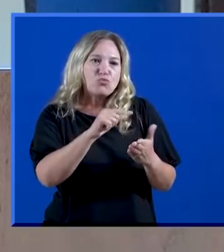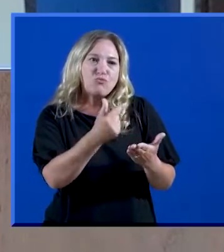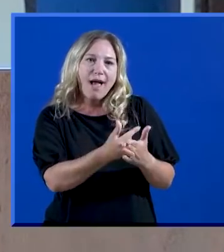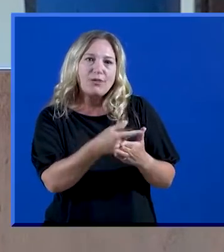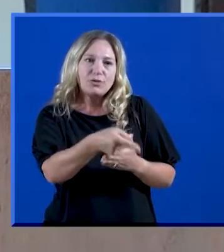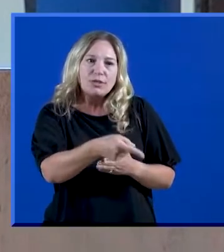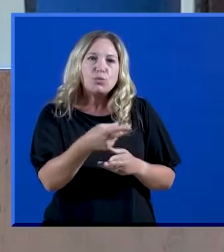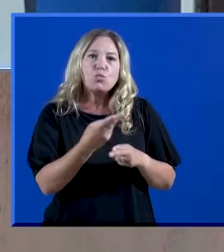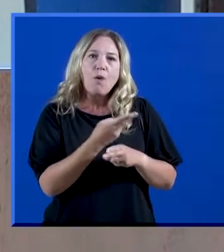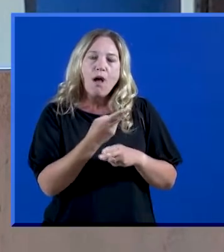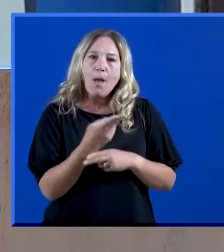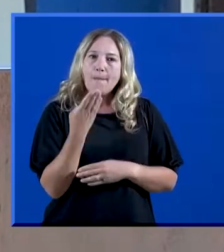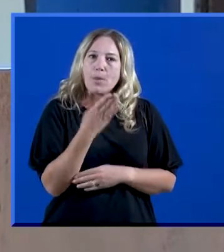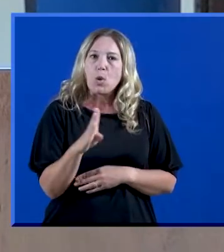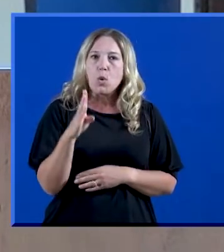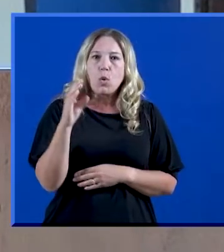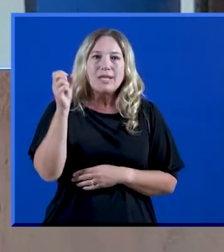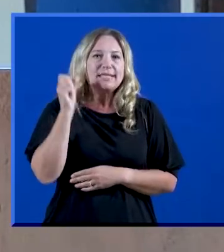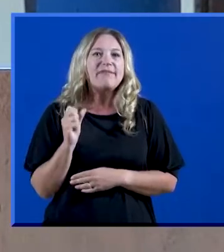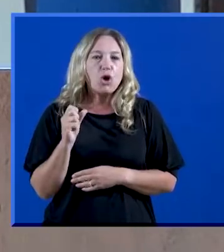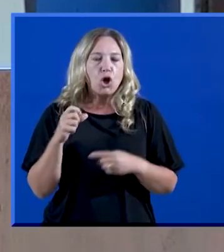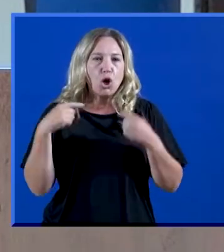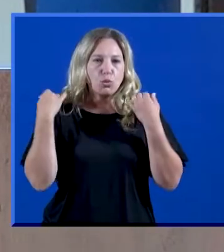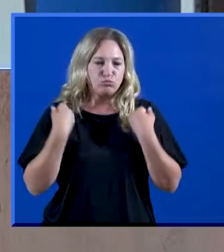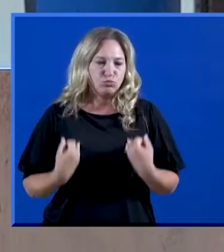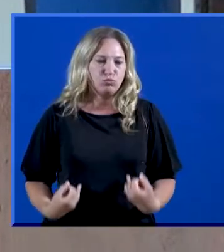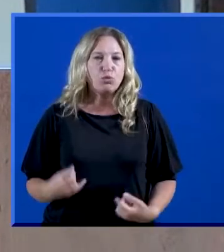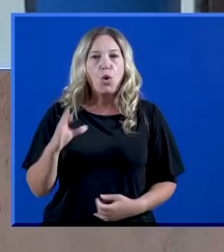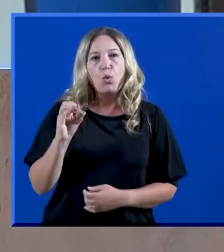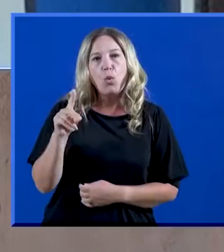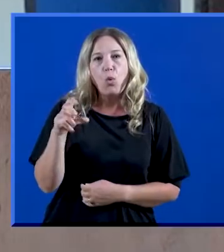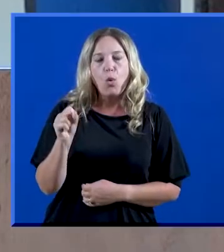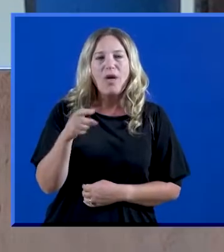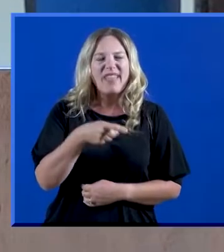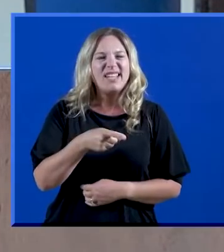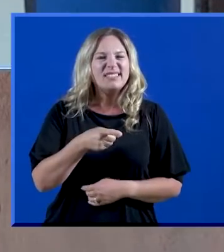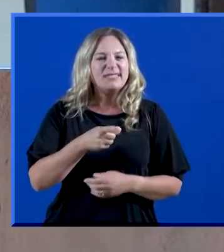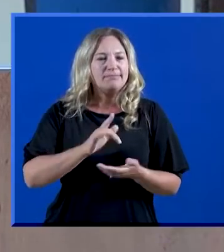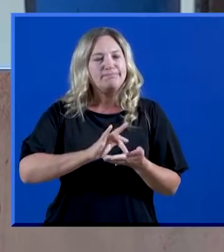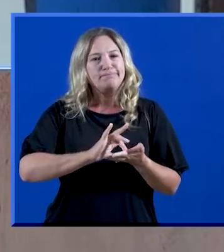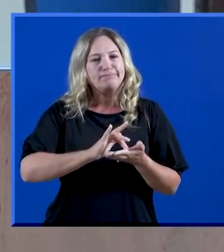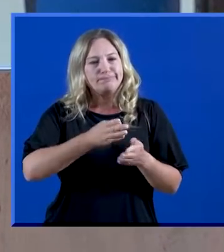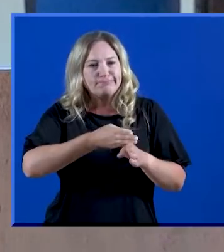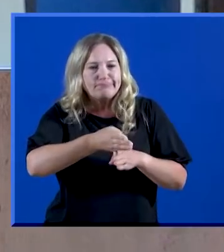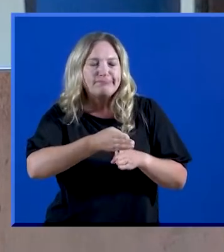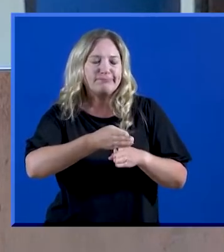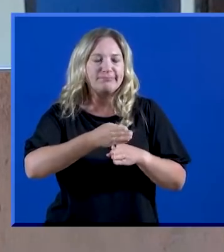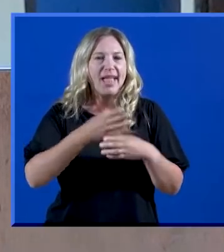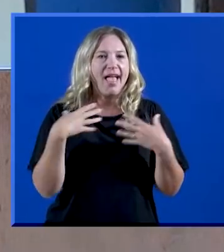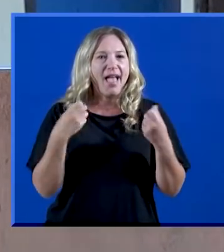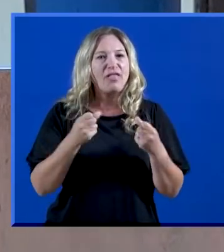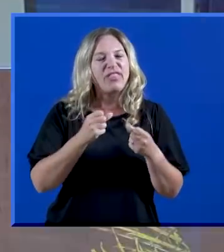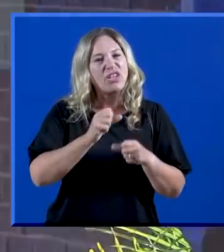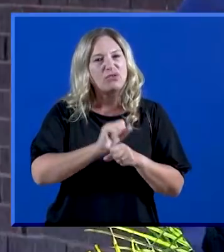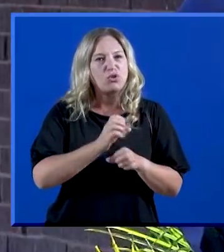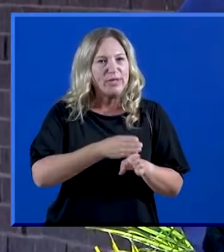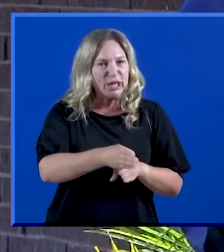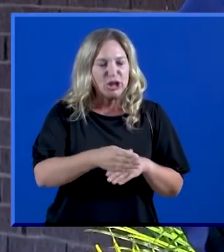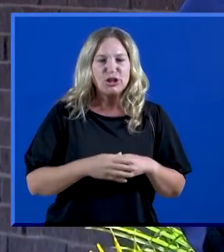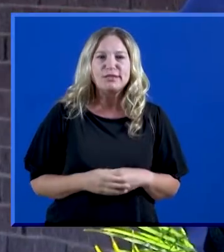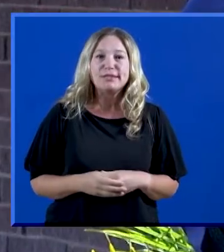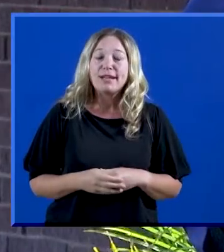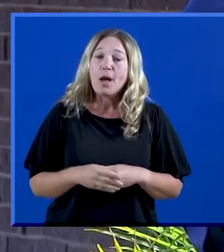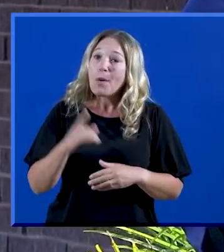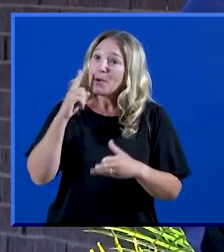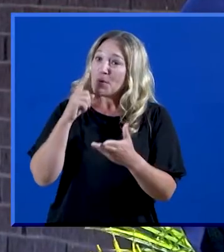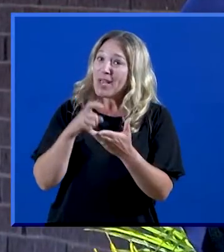distinction. Graduates wearing blue and silver cords represent the Oakmont Health Careers Academy. This group is a school within the school. We would now